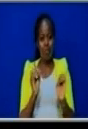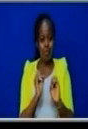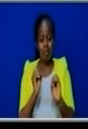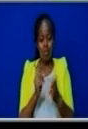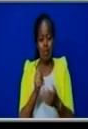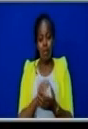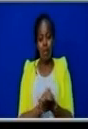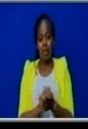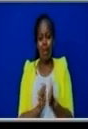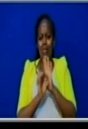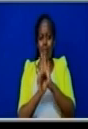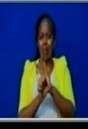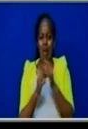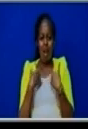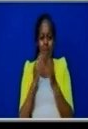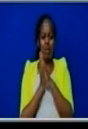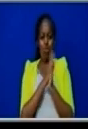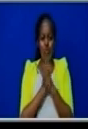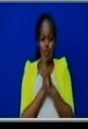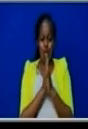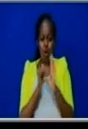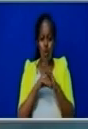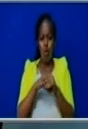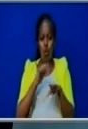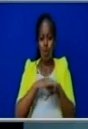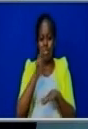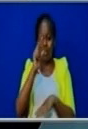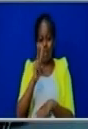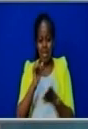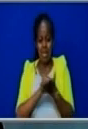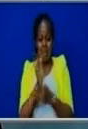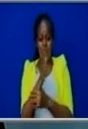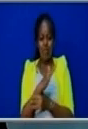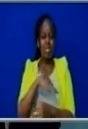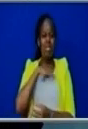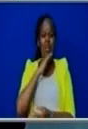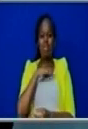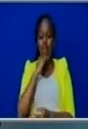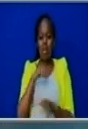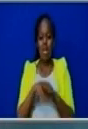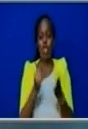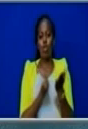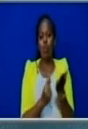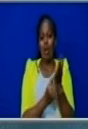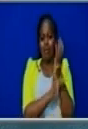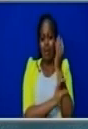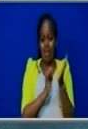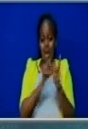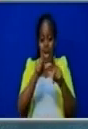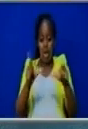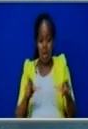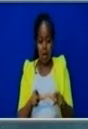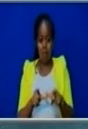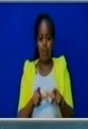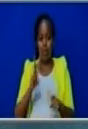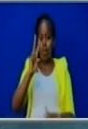Yes. Like recently, there was a story on the media that fish are just dying in Uganda. That Lake Victoria, the